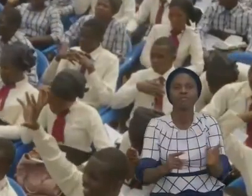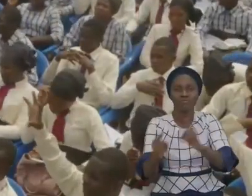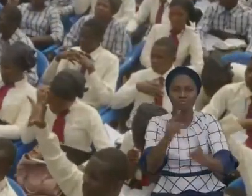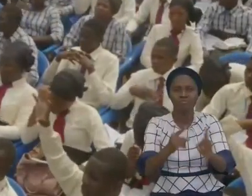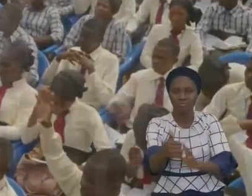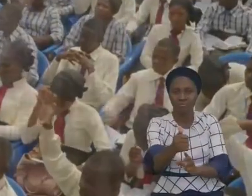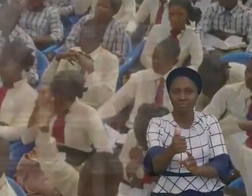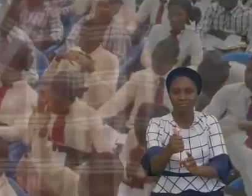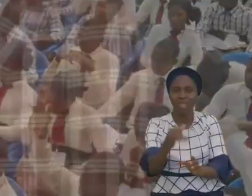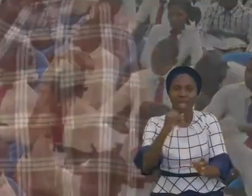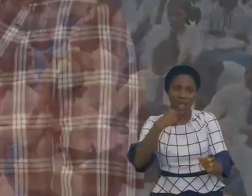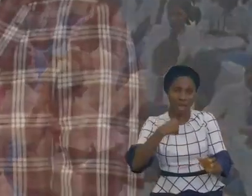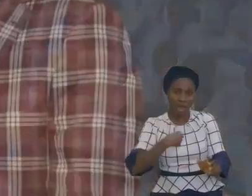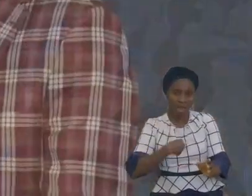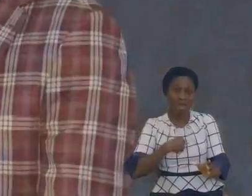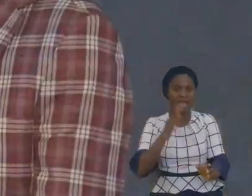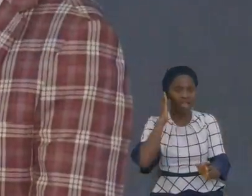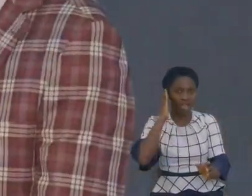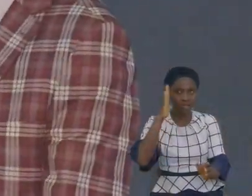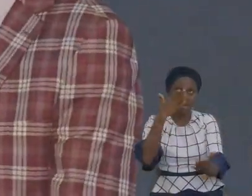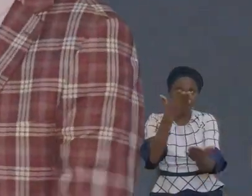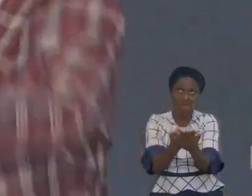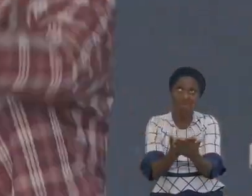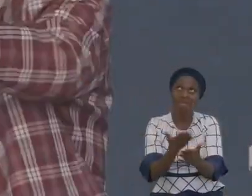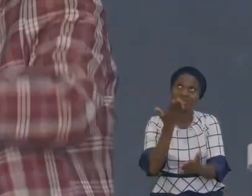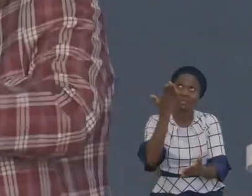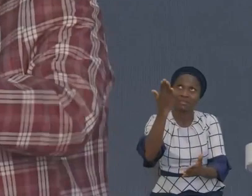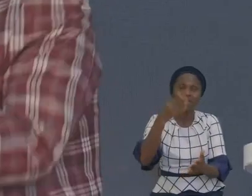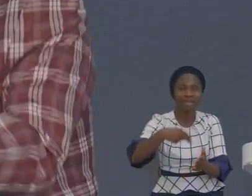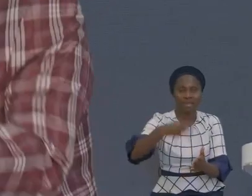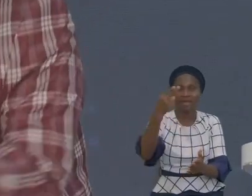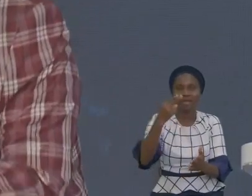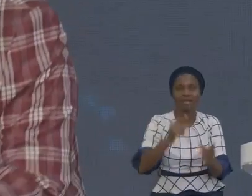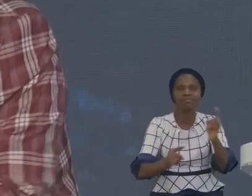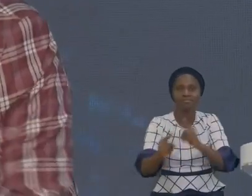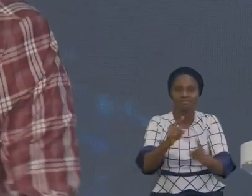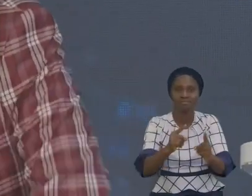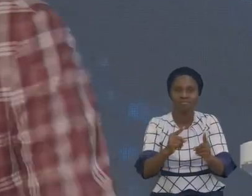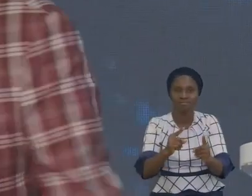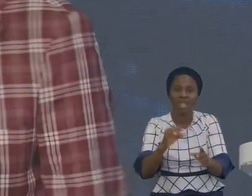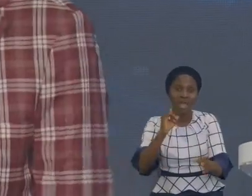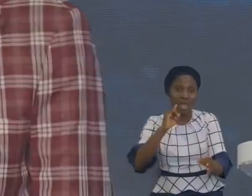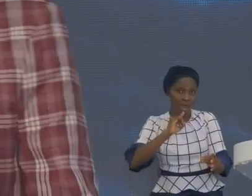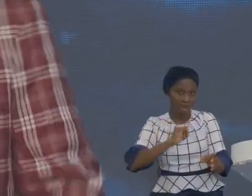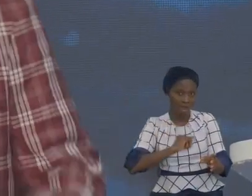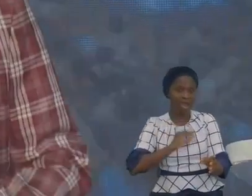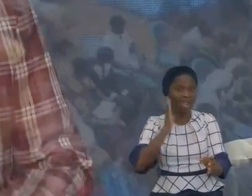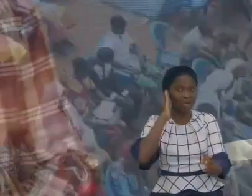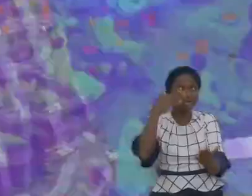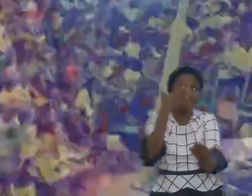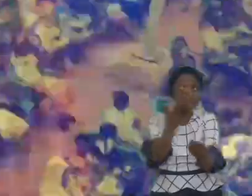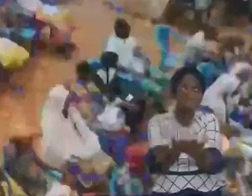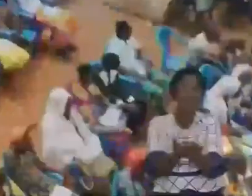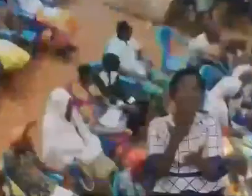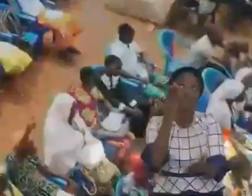I will get there, that higher place. I will get